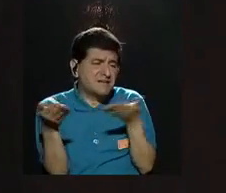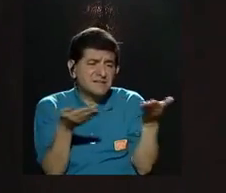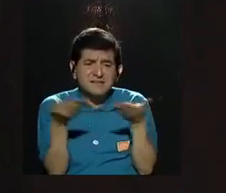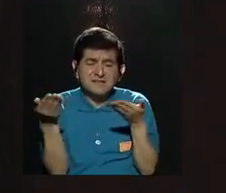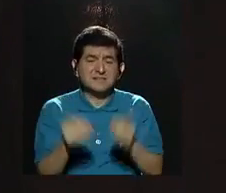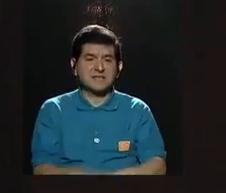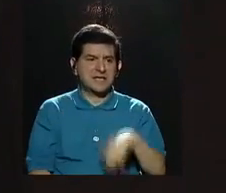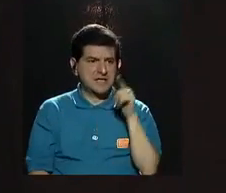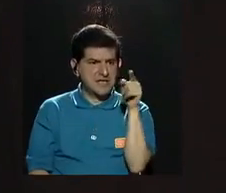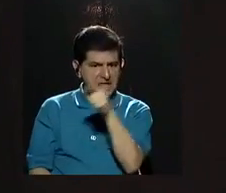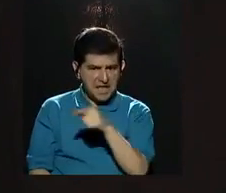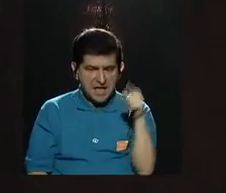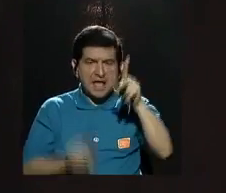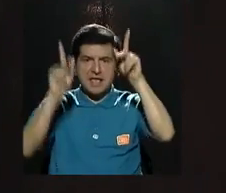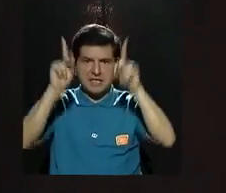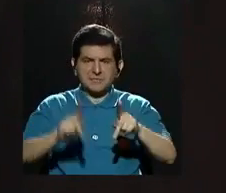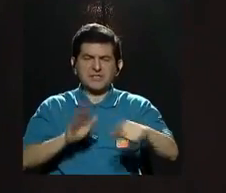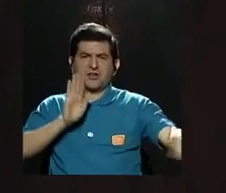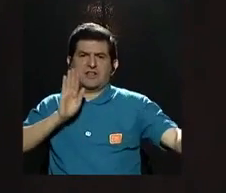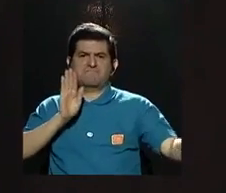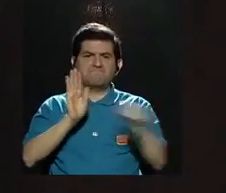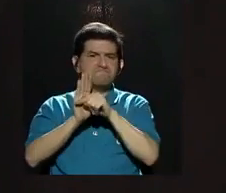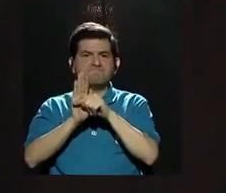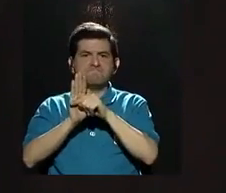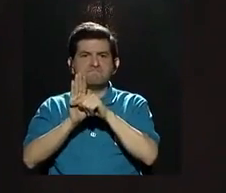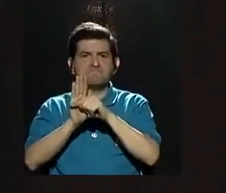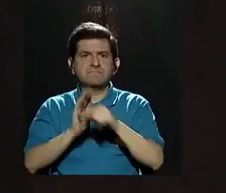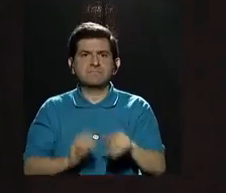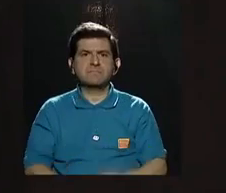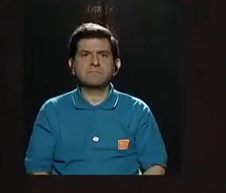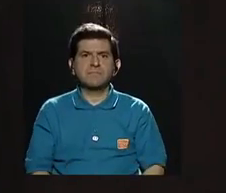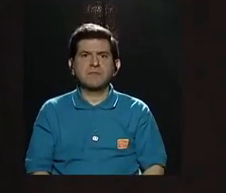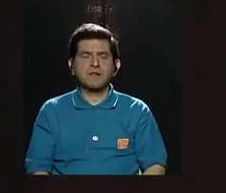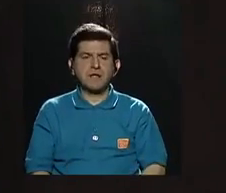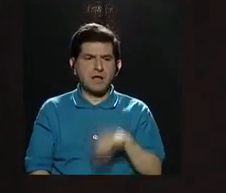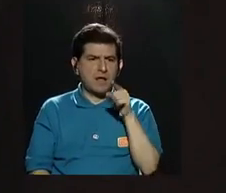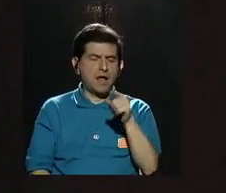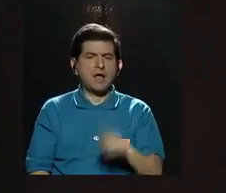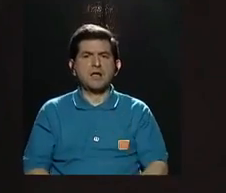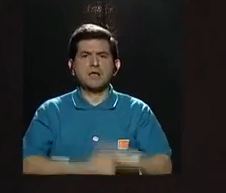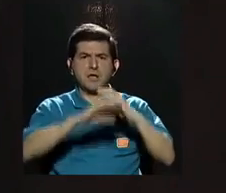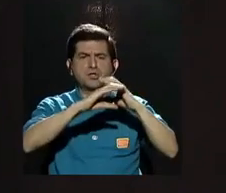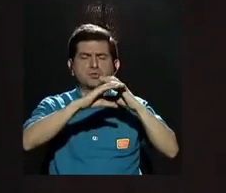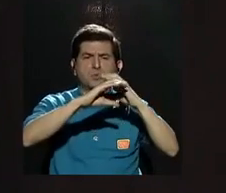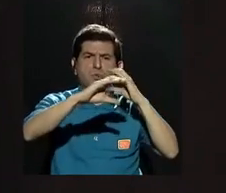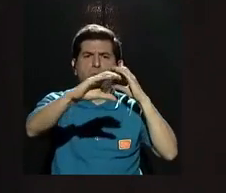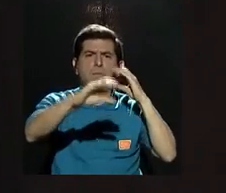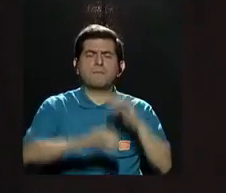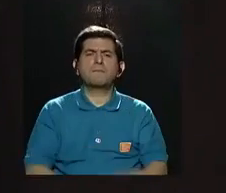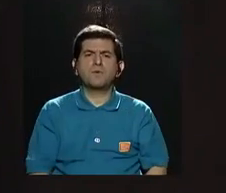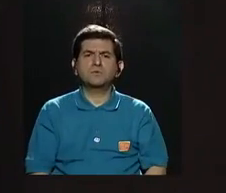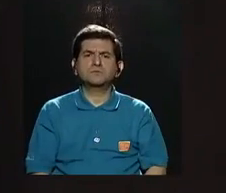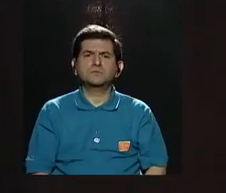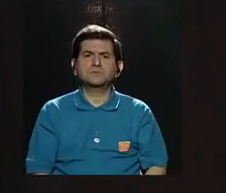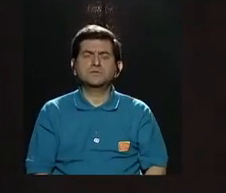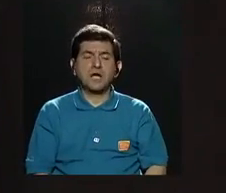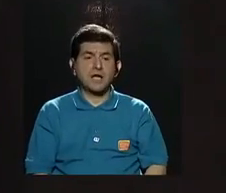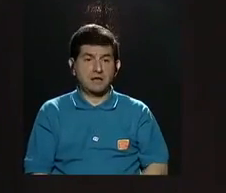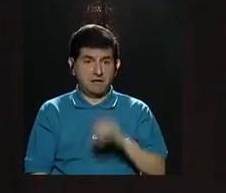people who refused to ride the bus and thus pushed the movement forward.